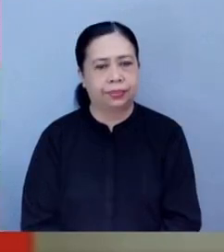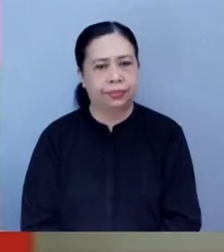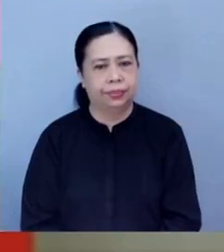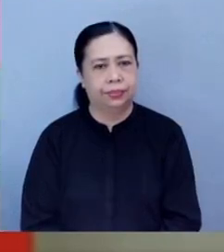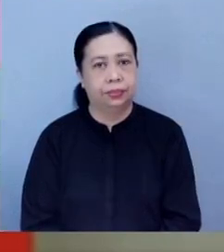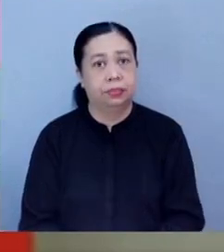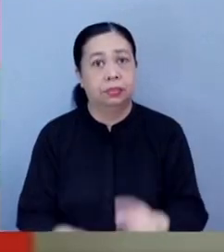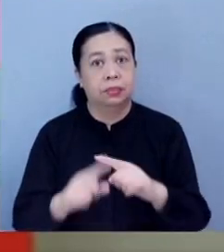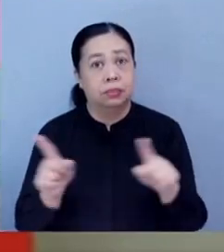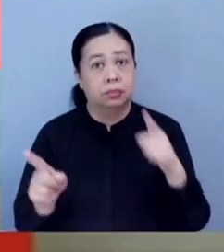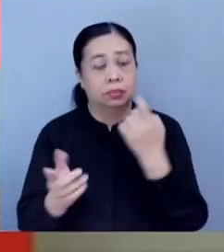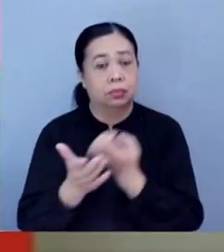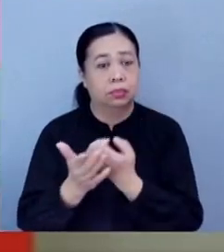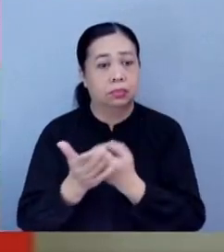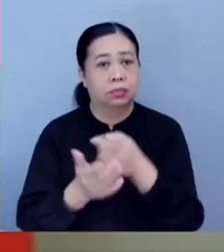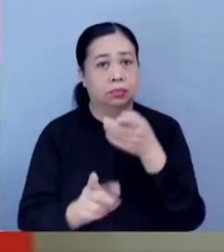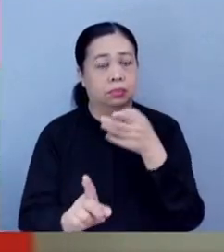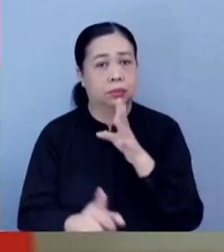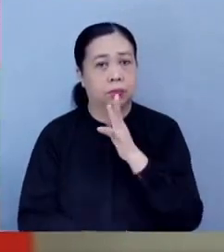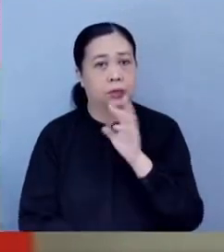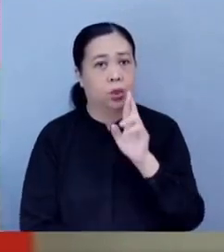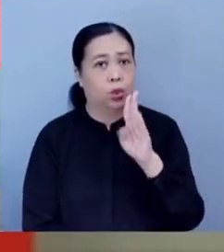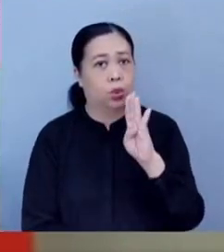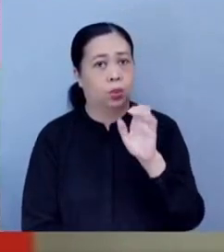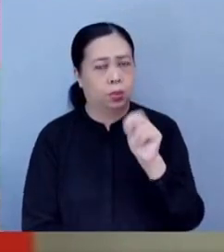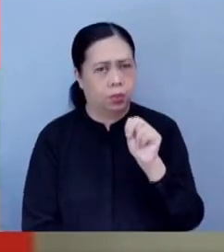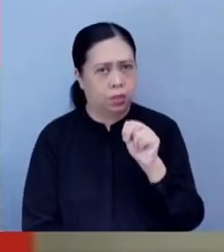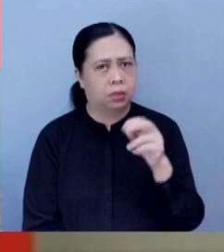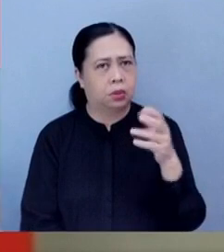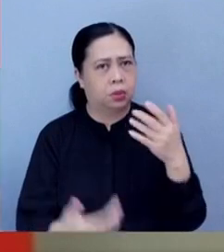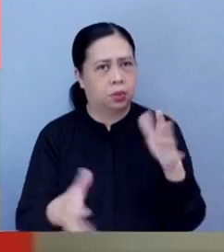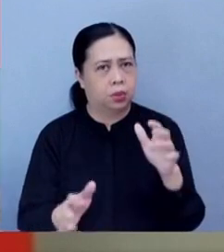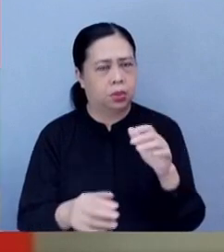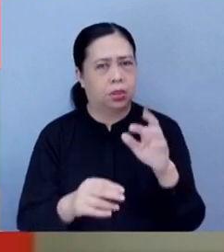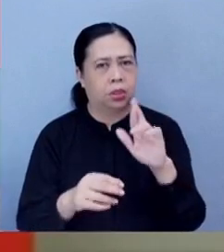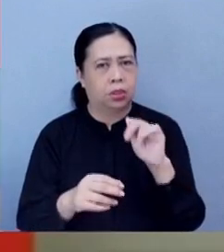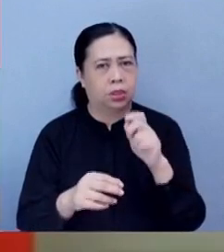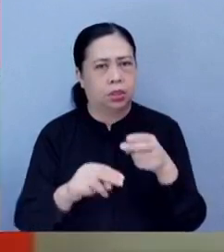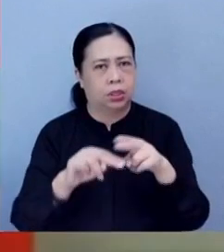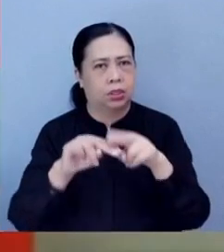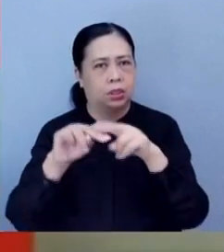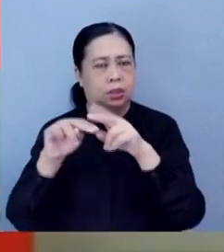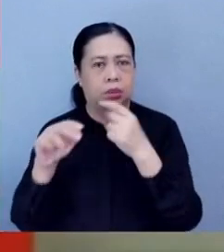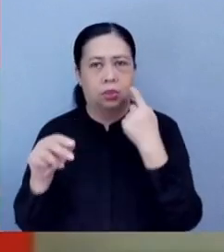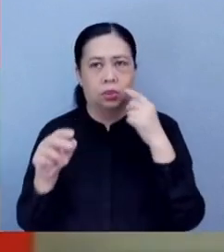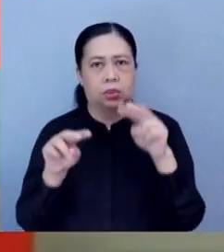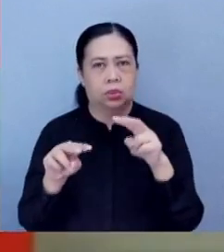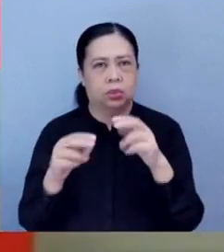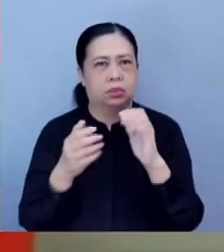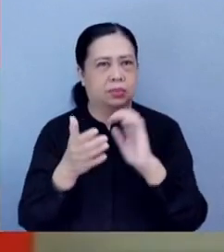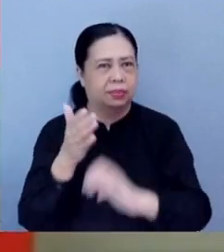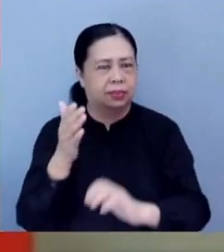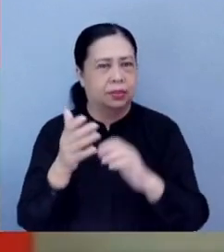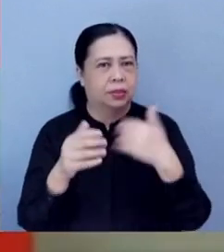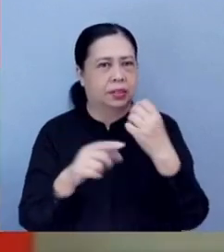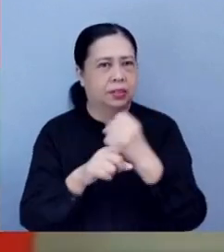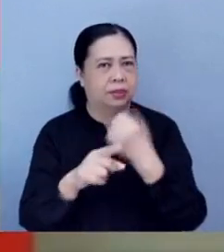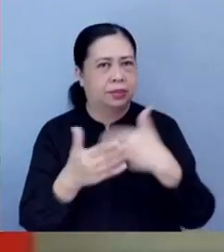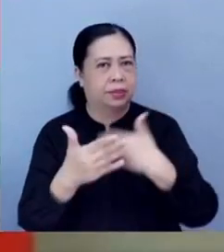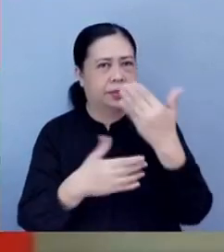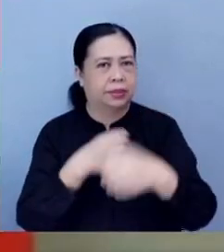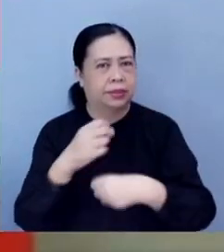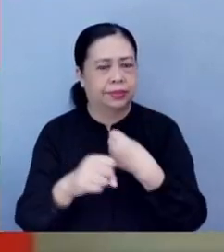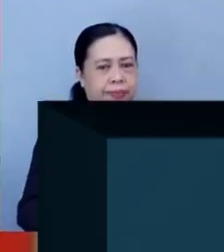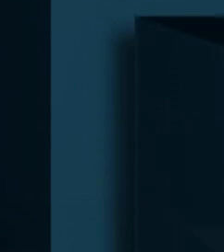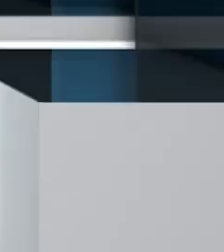But for economist Ruben Paracuelas, the BSP is done with rate hiking. He also sees cuts by September next year.